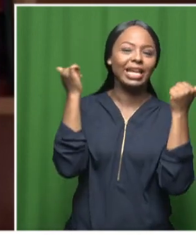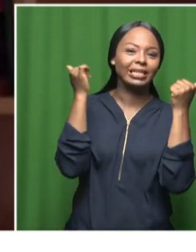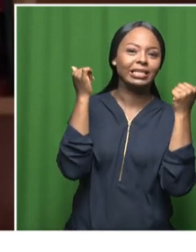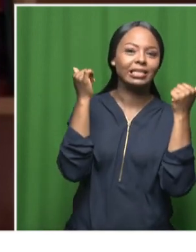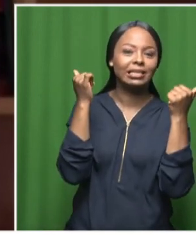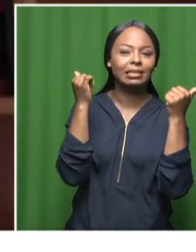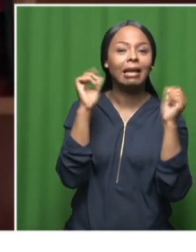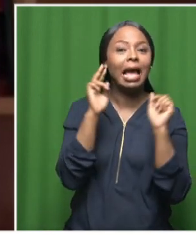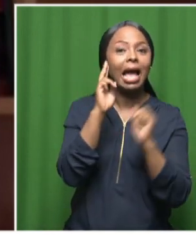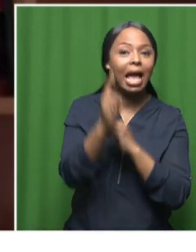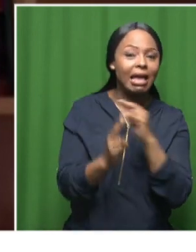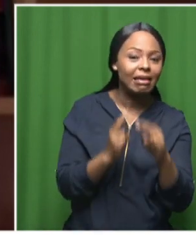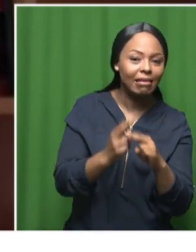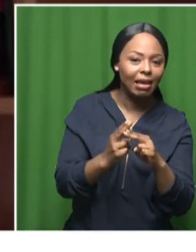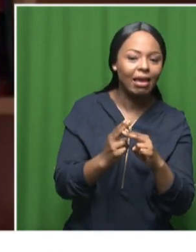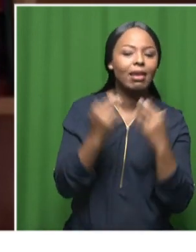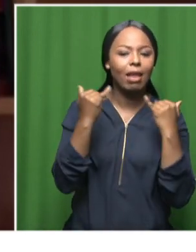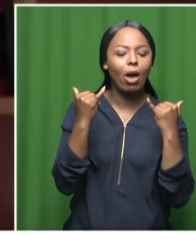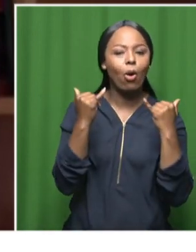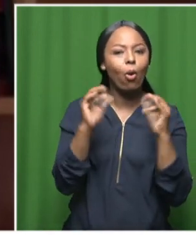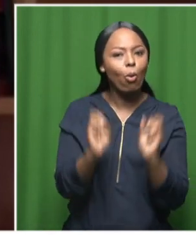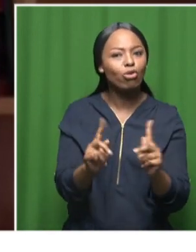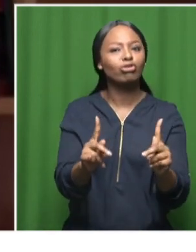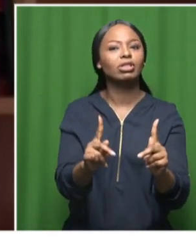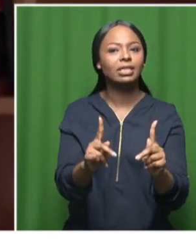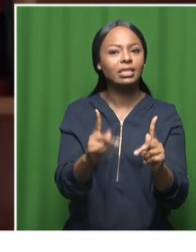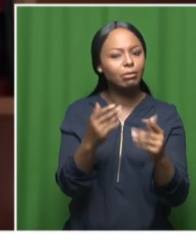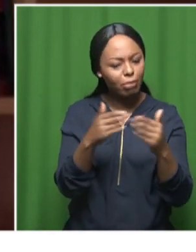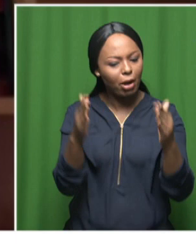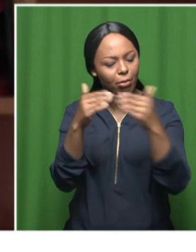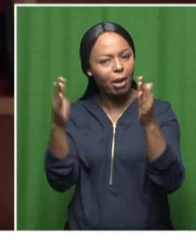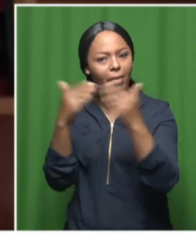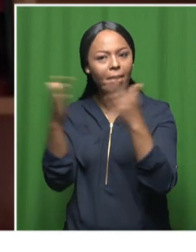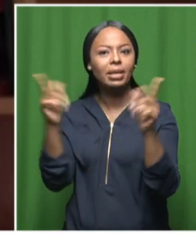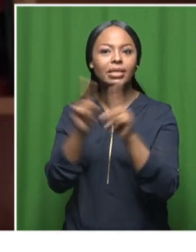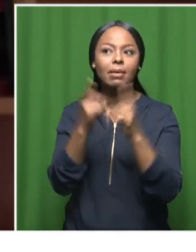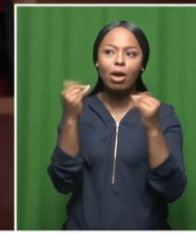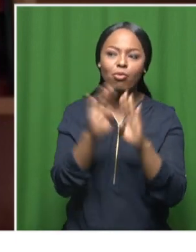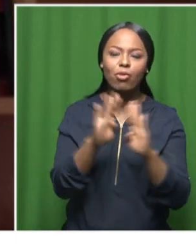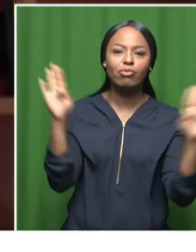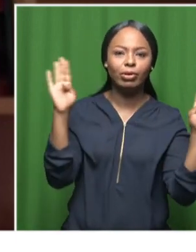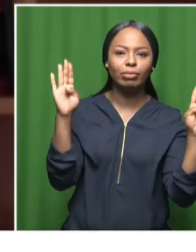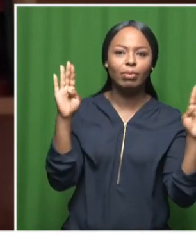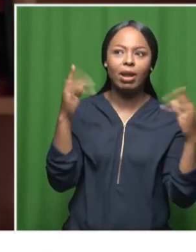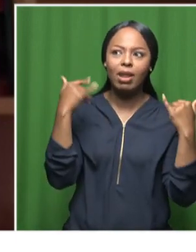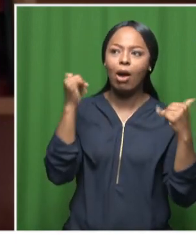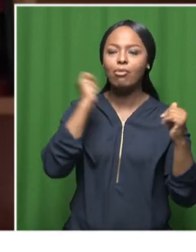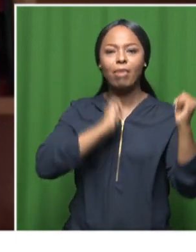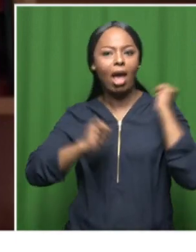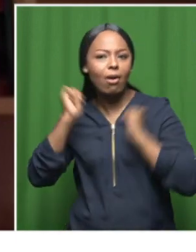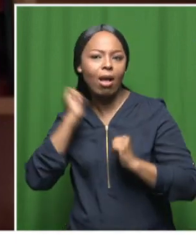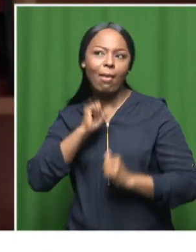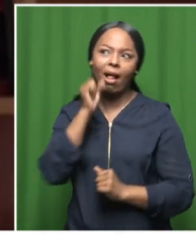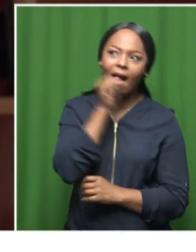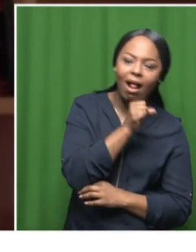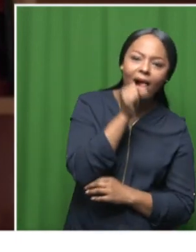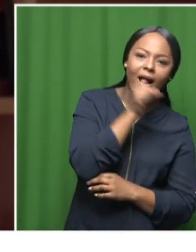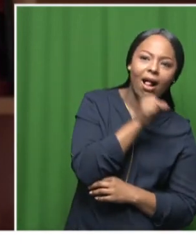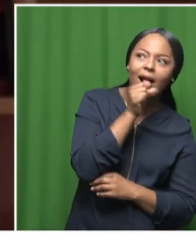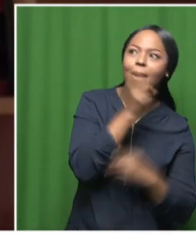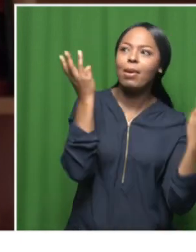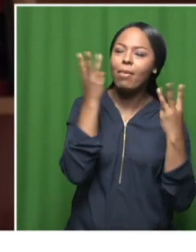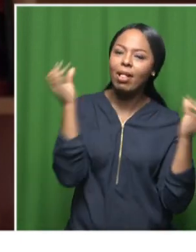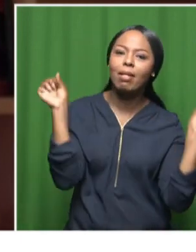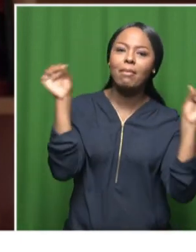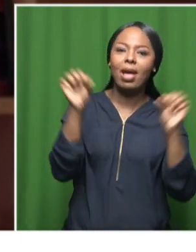last, spaces were opened for live performances, and people could go out and enjoy the performances